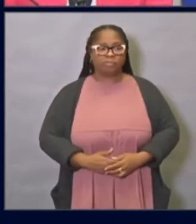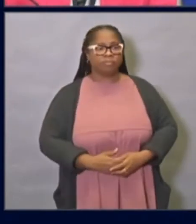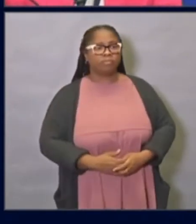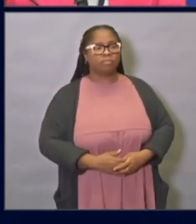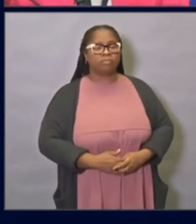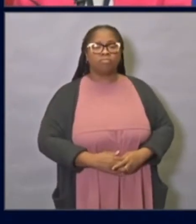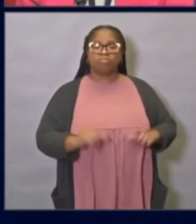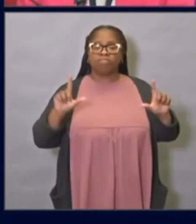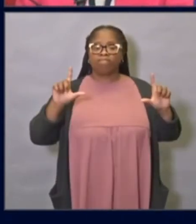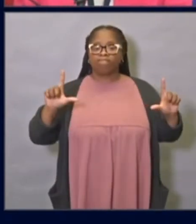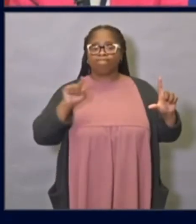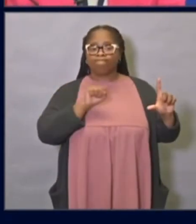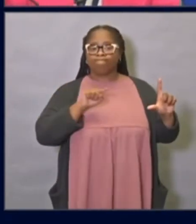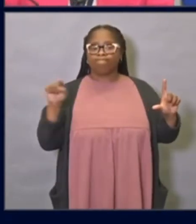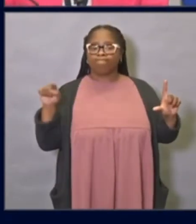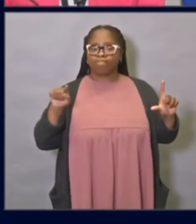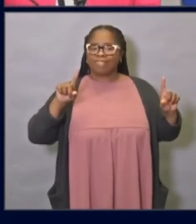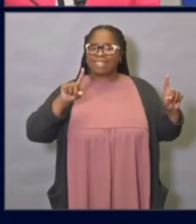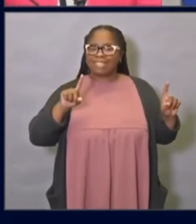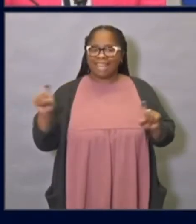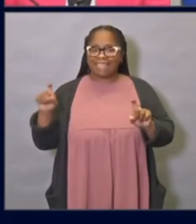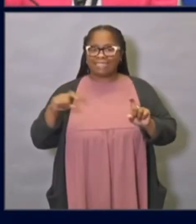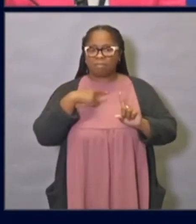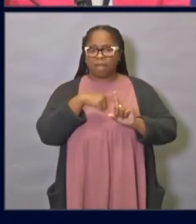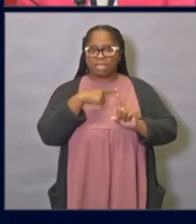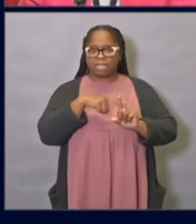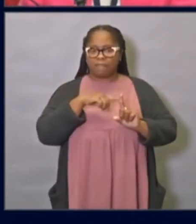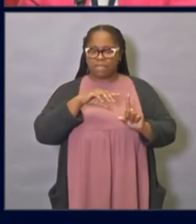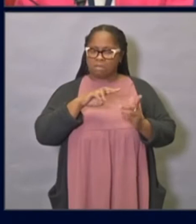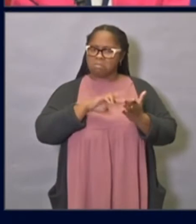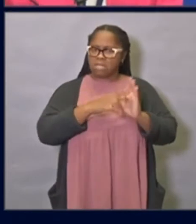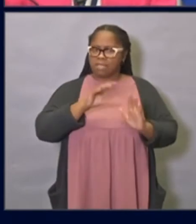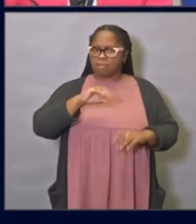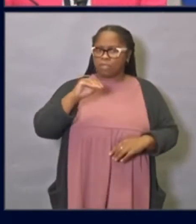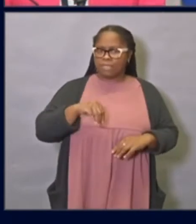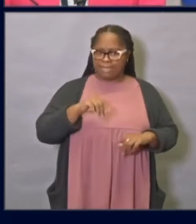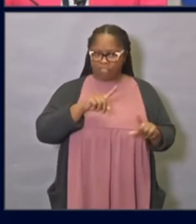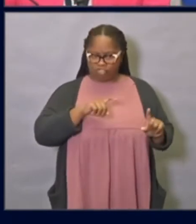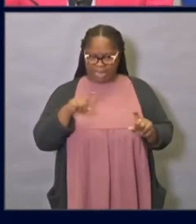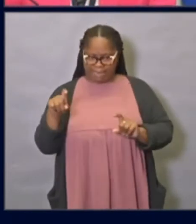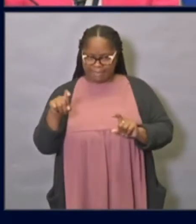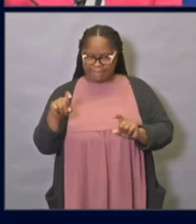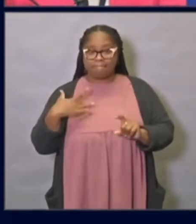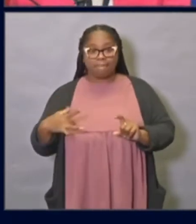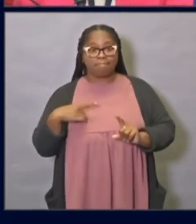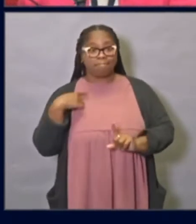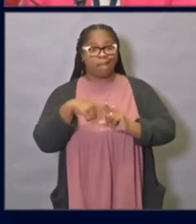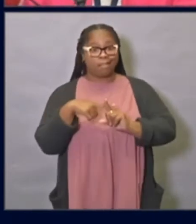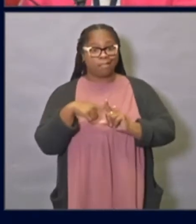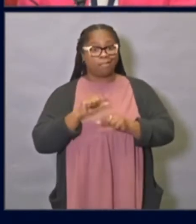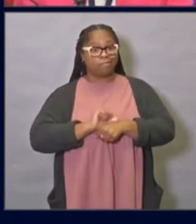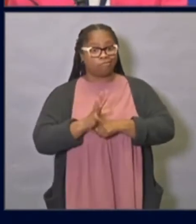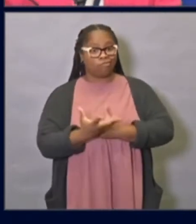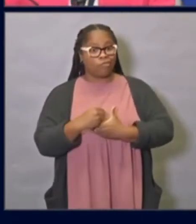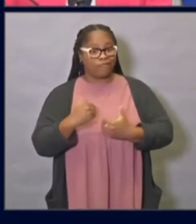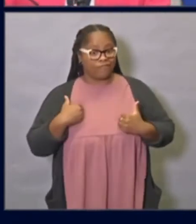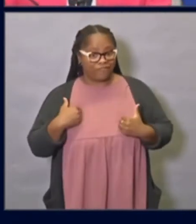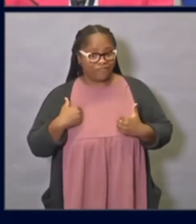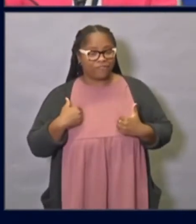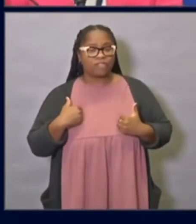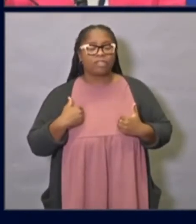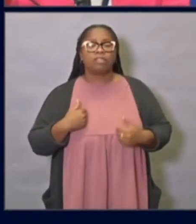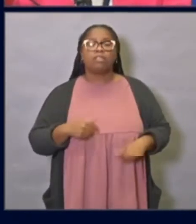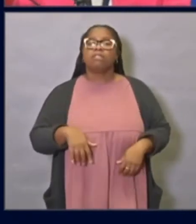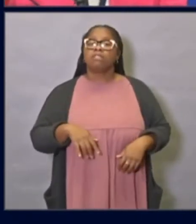also shows our test positivity rate, or the percentage of tests that are done that come back positive. Like cases, our